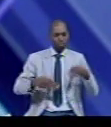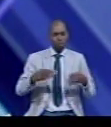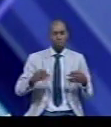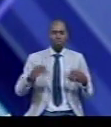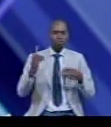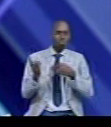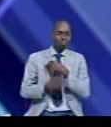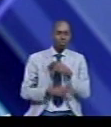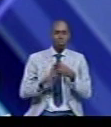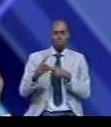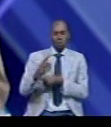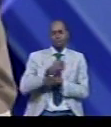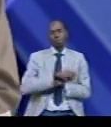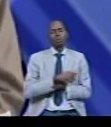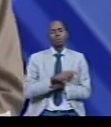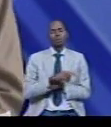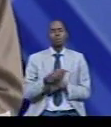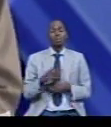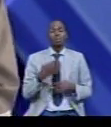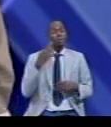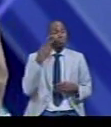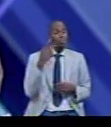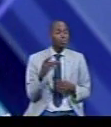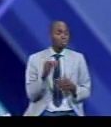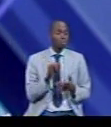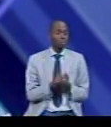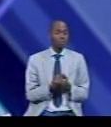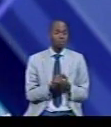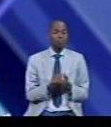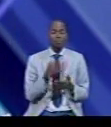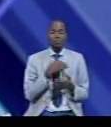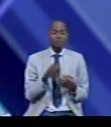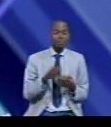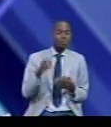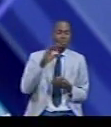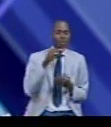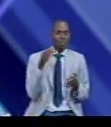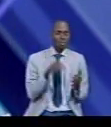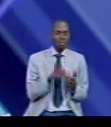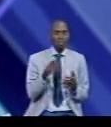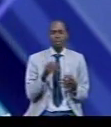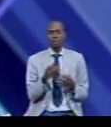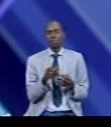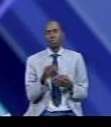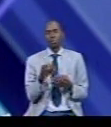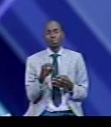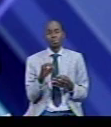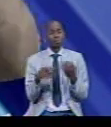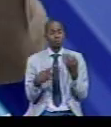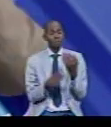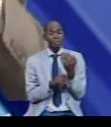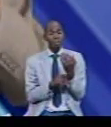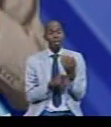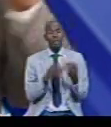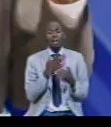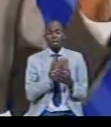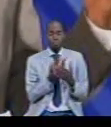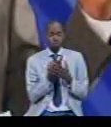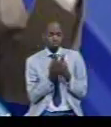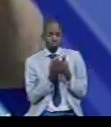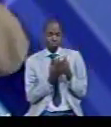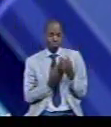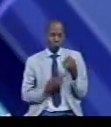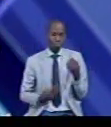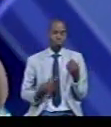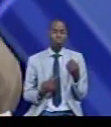Therefore, for the flesh lusted against the spirit, and the spirit against the spirit, against the flesh, and these two, they